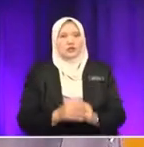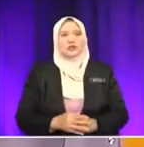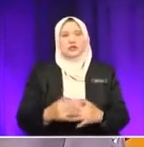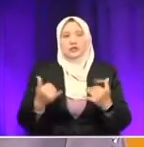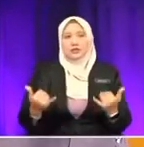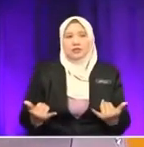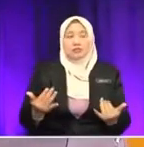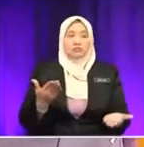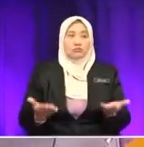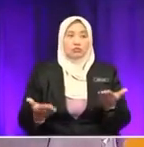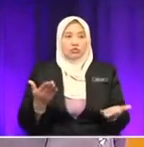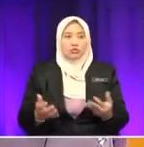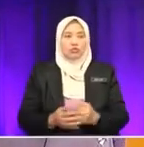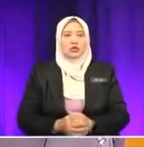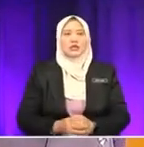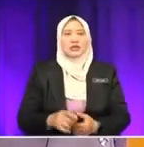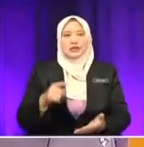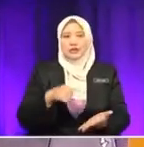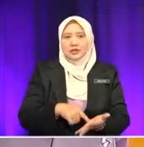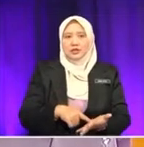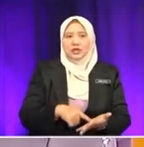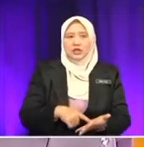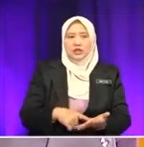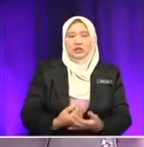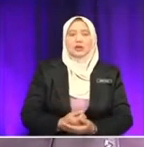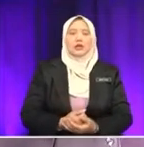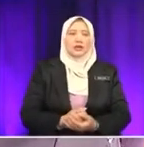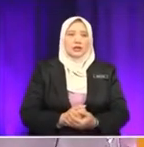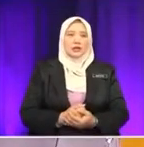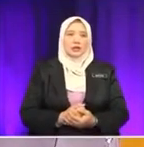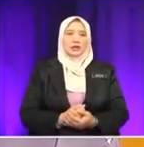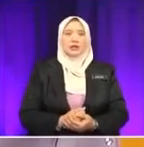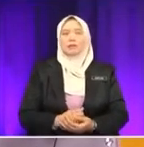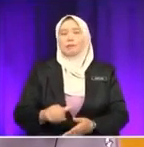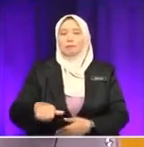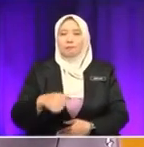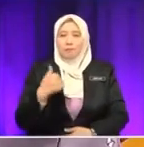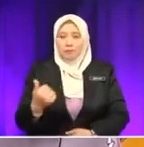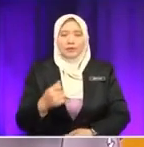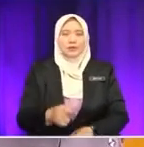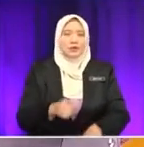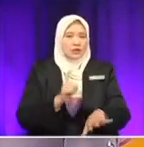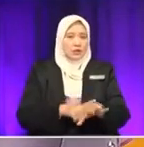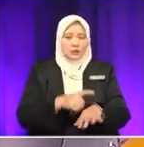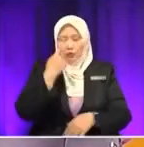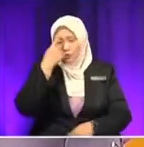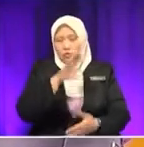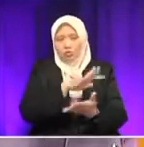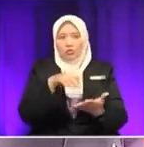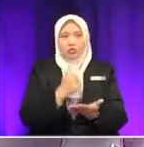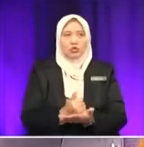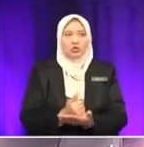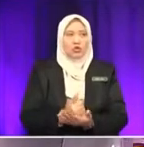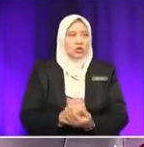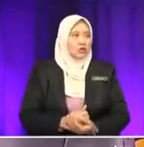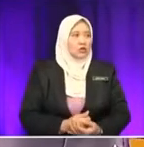might be the day, the best turning point for you. Mm-hmm. Better late than never. All right? So you have 1 minute to make the best decision. Okay. So